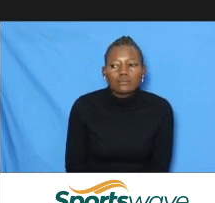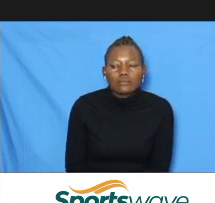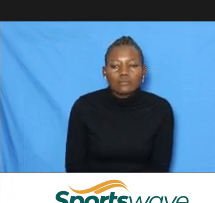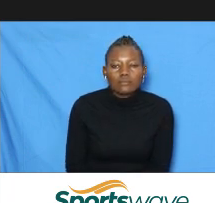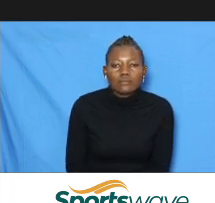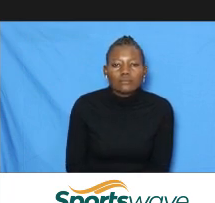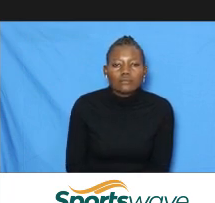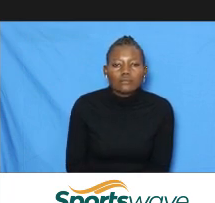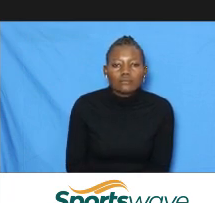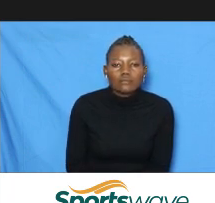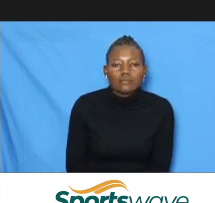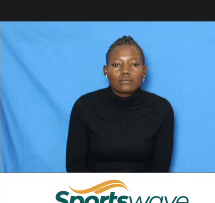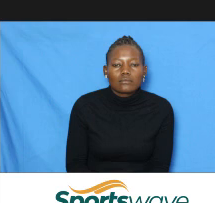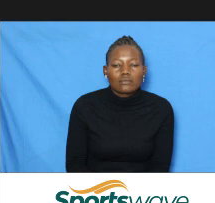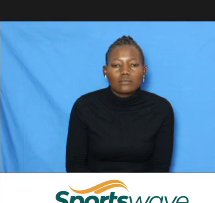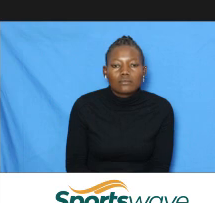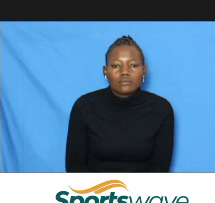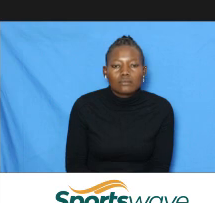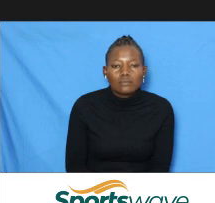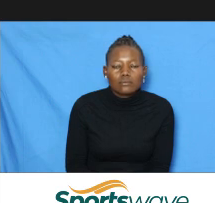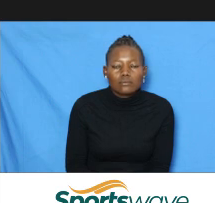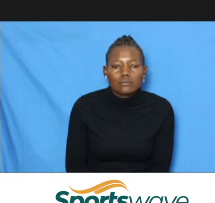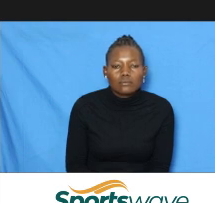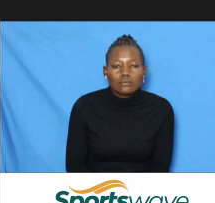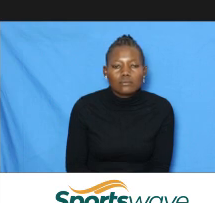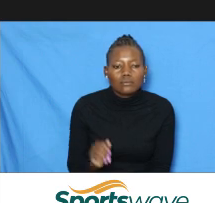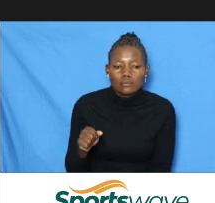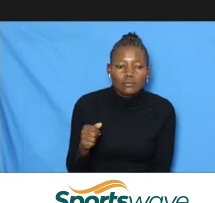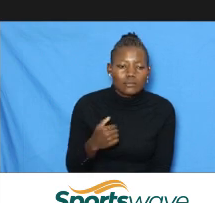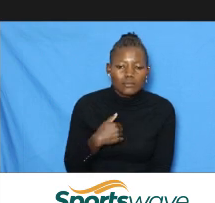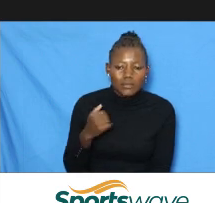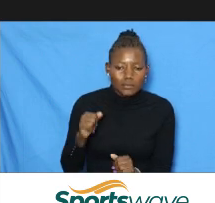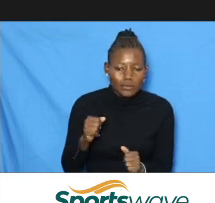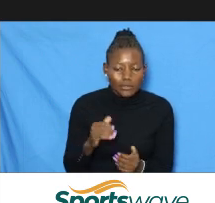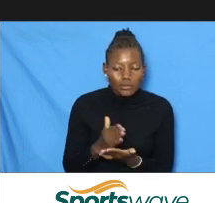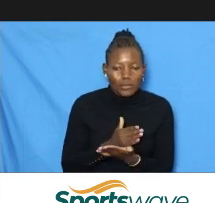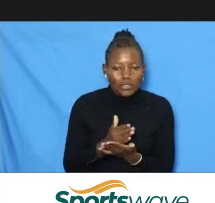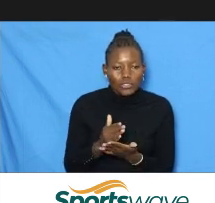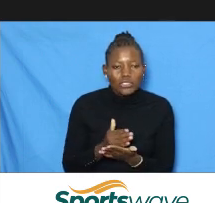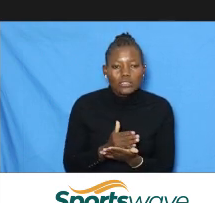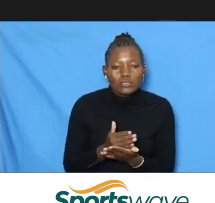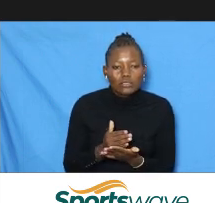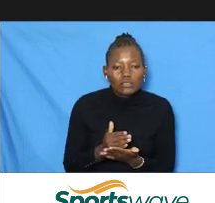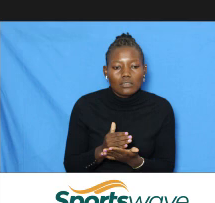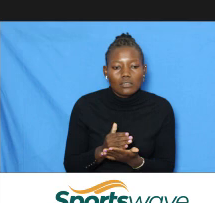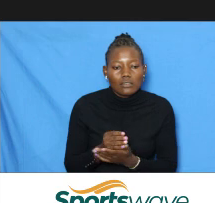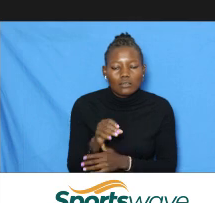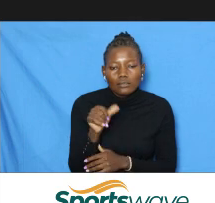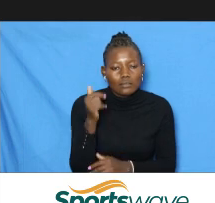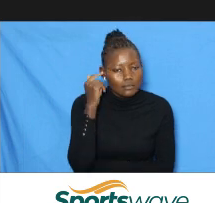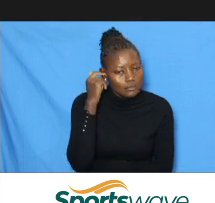Yes, we shall have the recording, but I can also share with you the